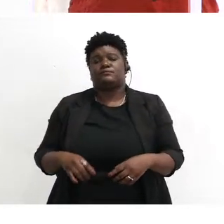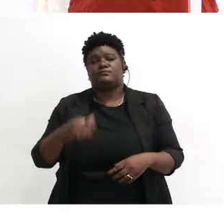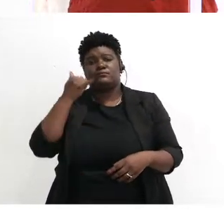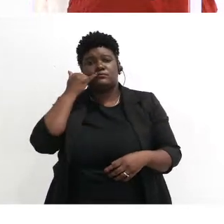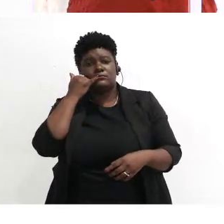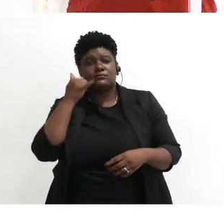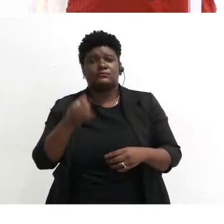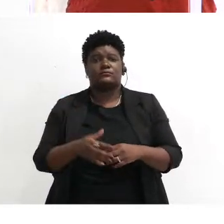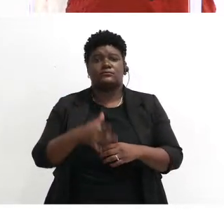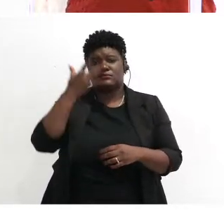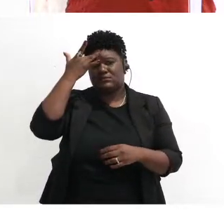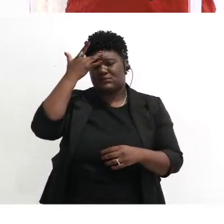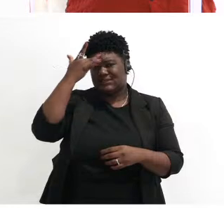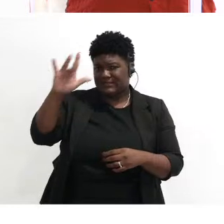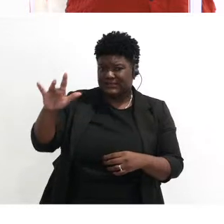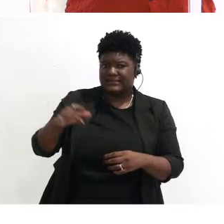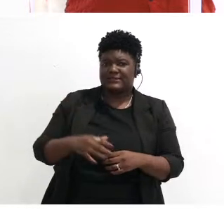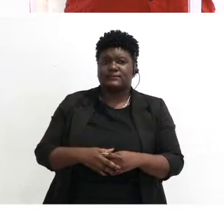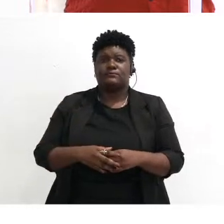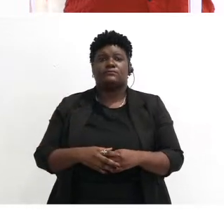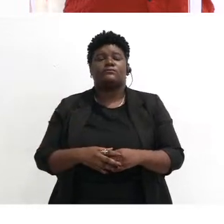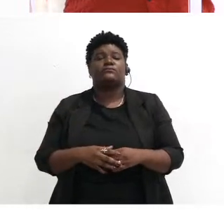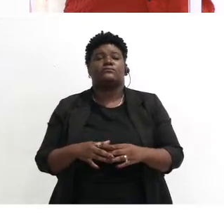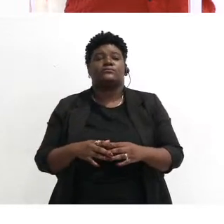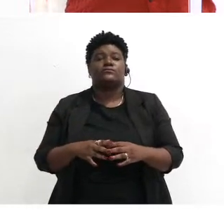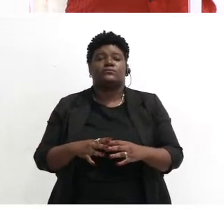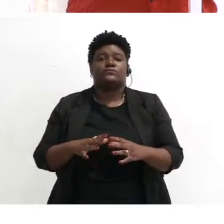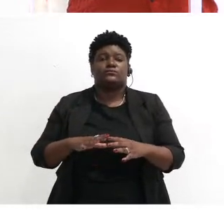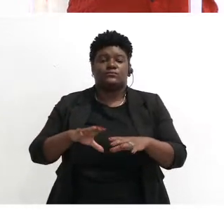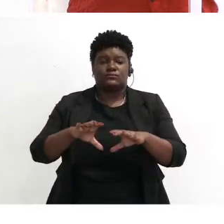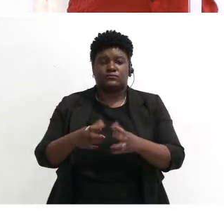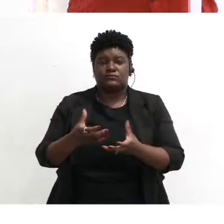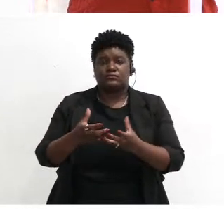centers, but essentially everything that's really high performance,